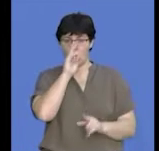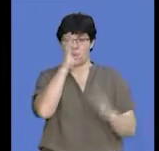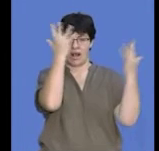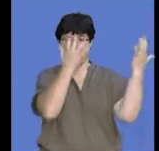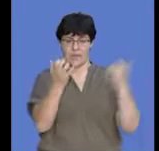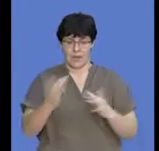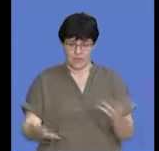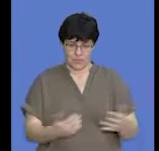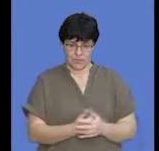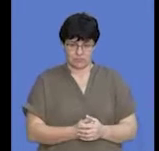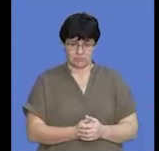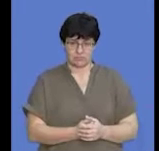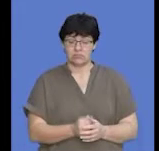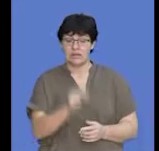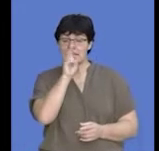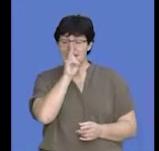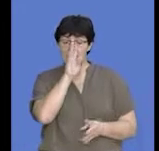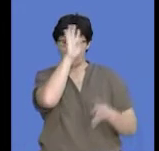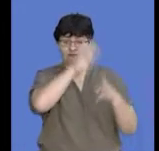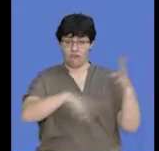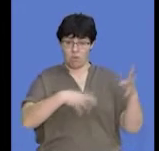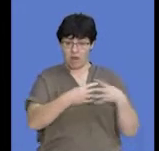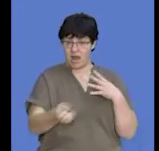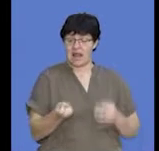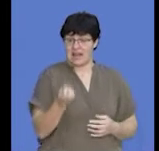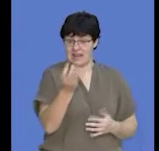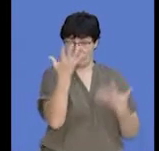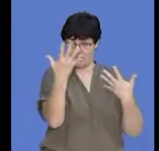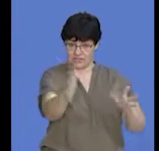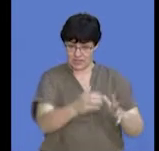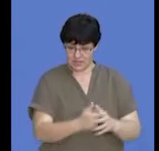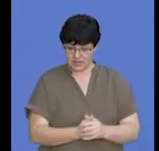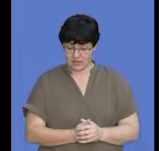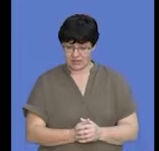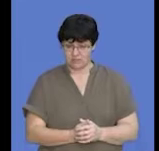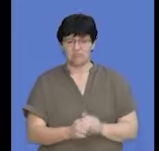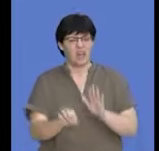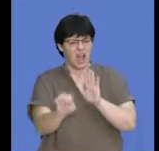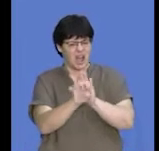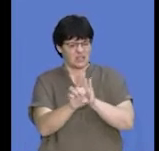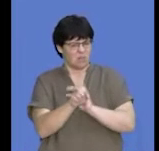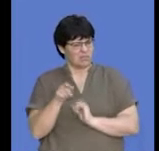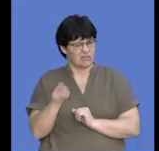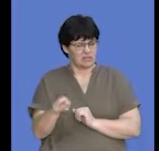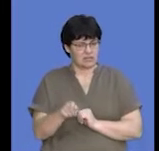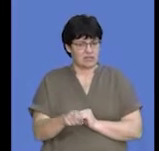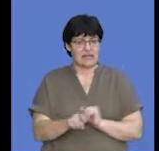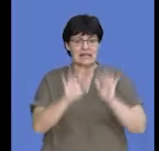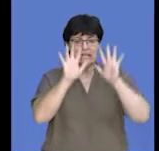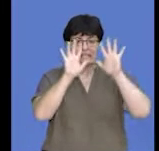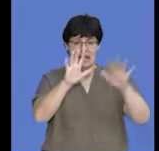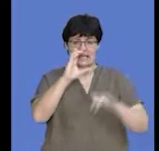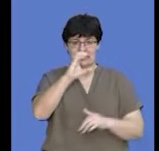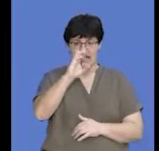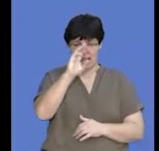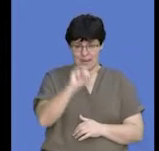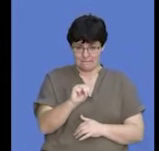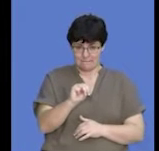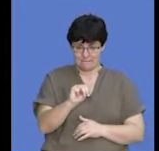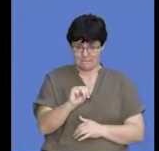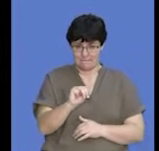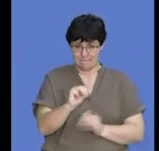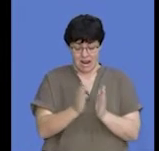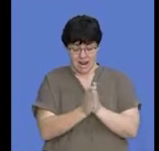calculation. Note, the formula will always be given. In this example, 10 centimeters was my